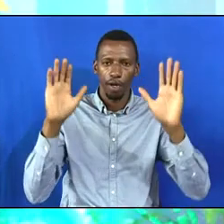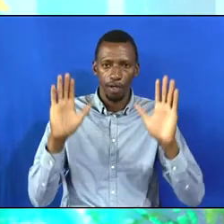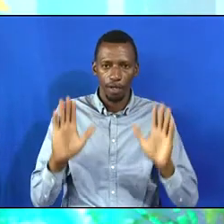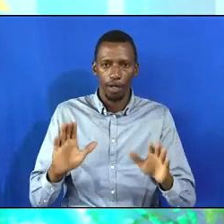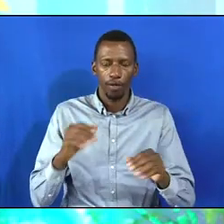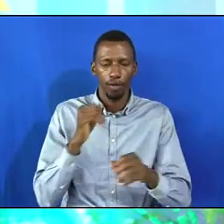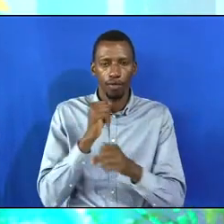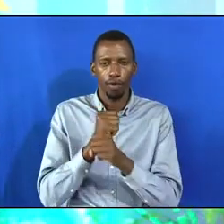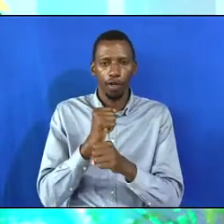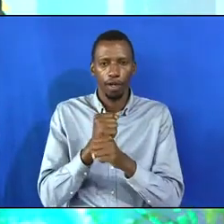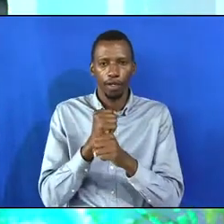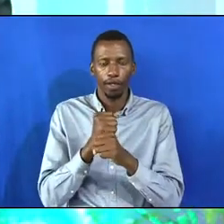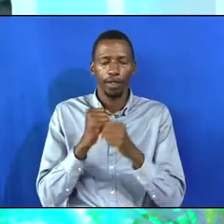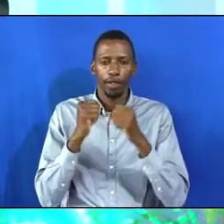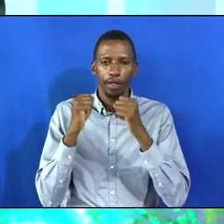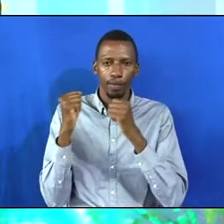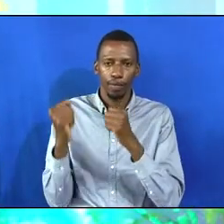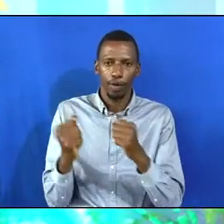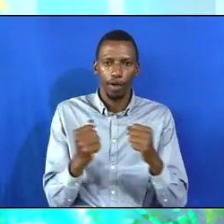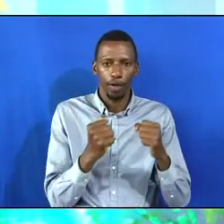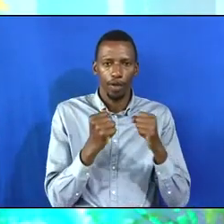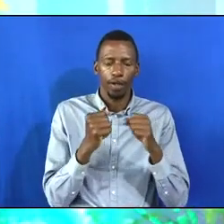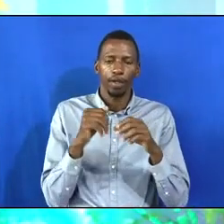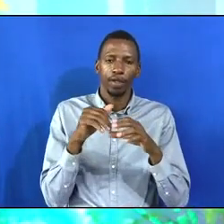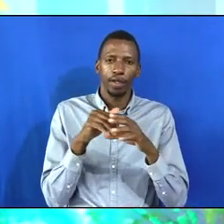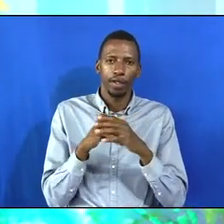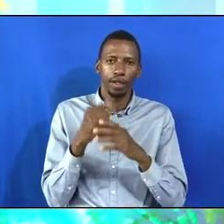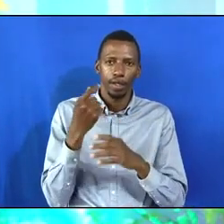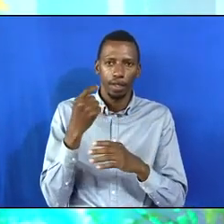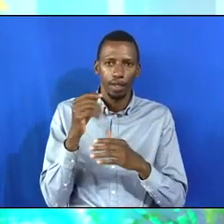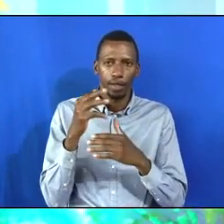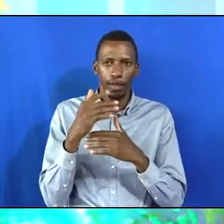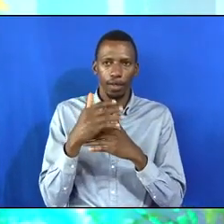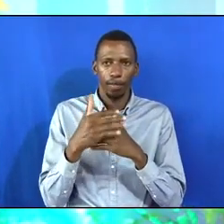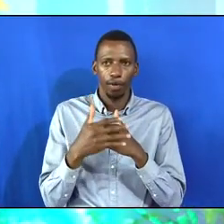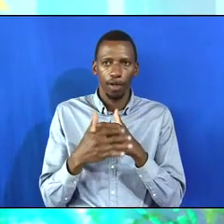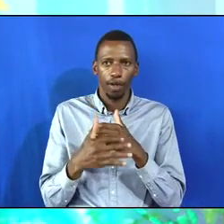wonder-working power in the